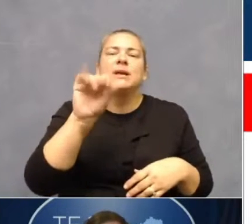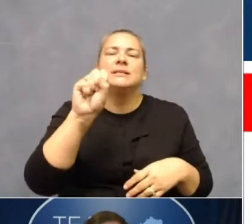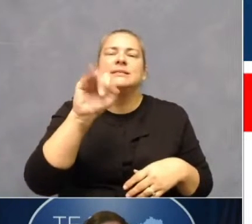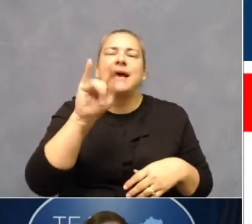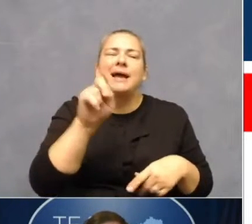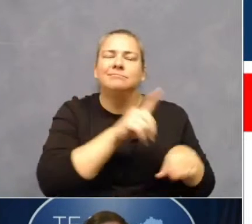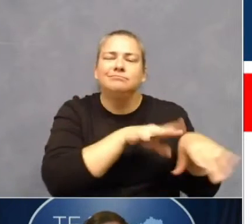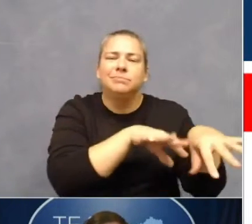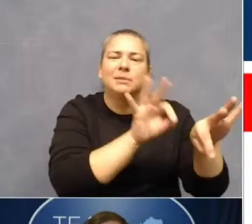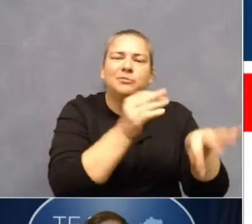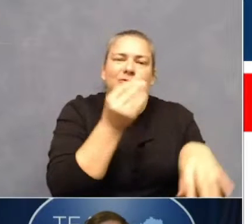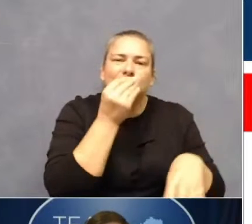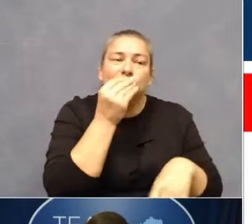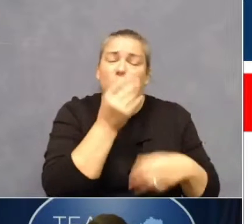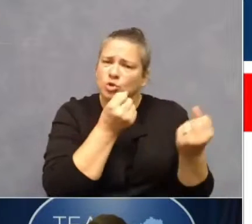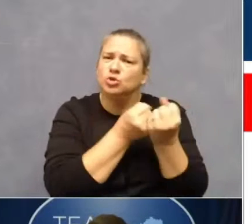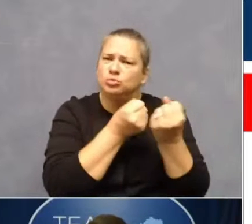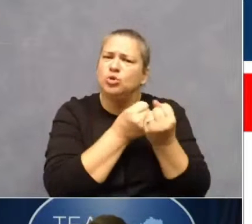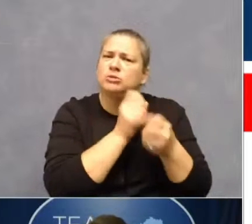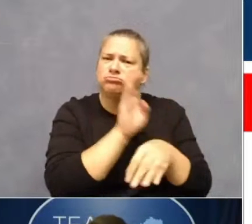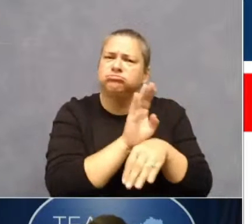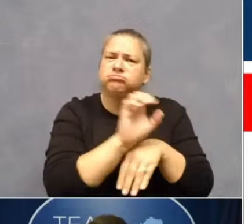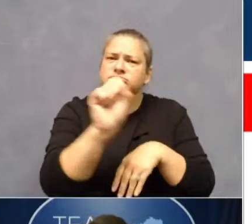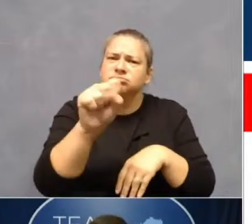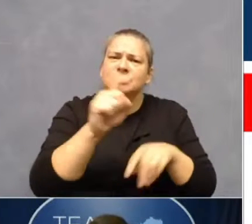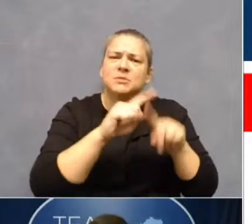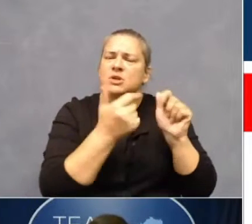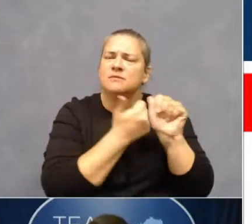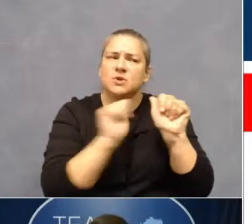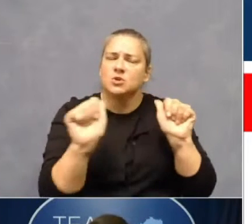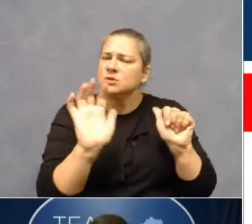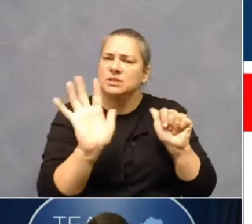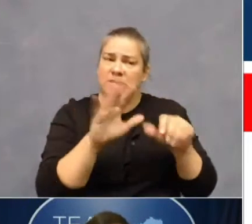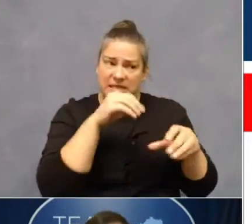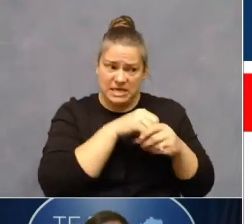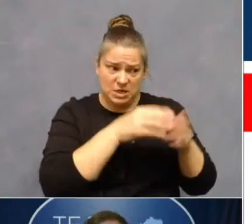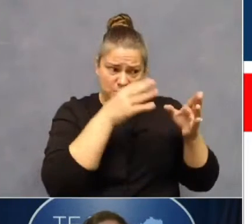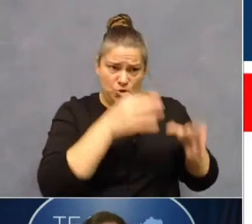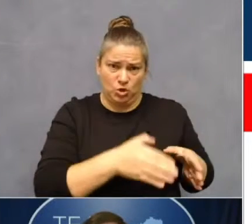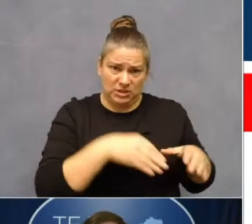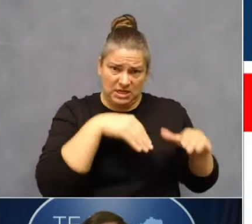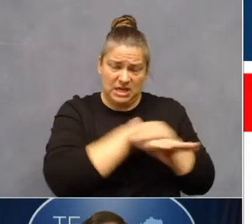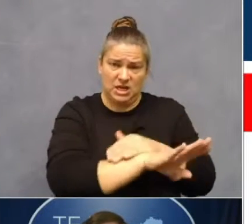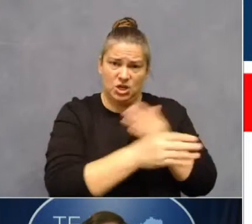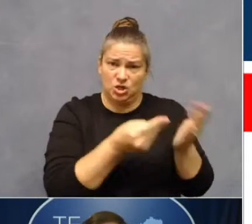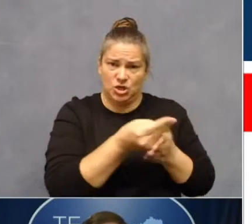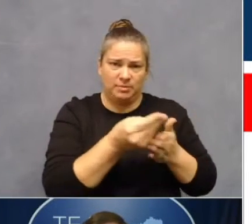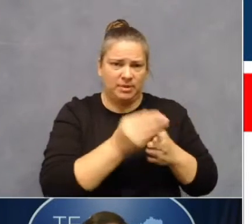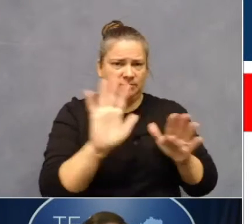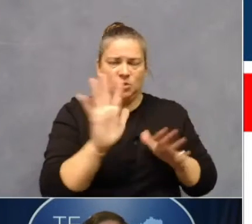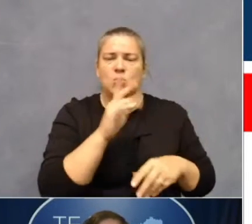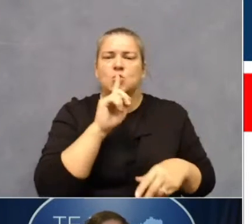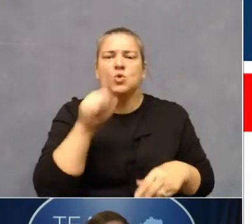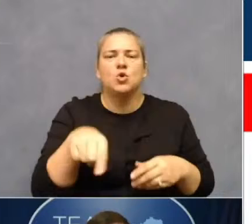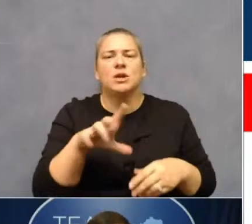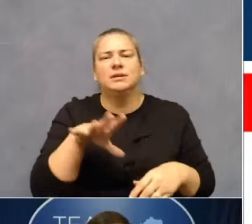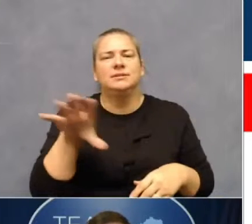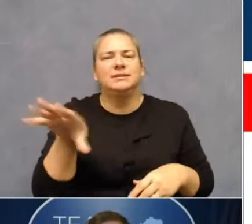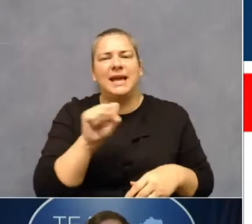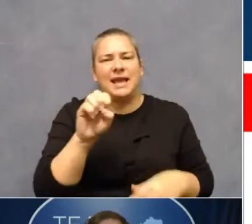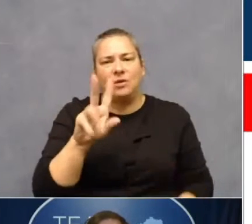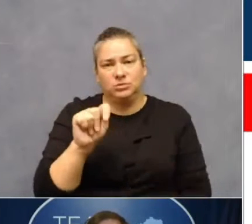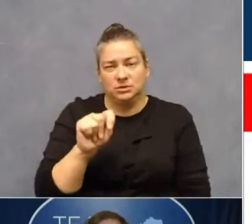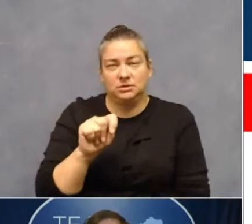businesses, but avoid in-person shopping. Order takeout. During that week,